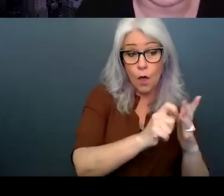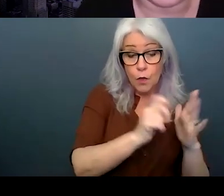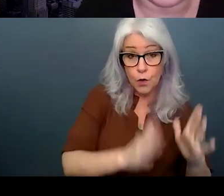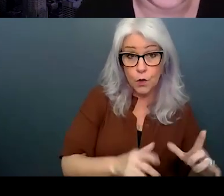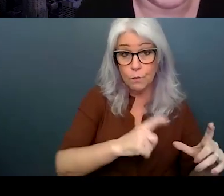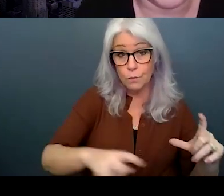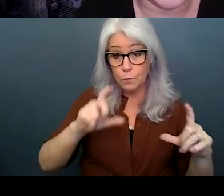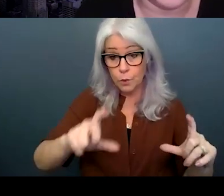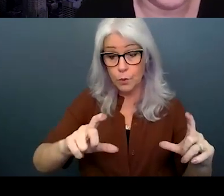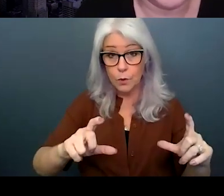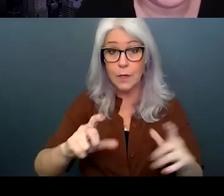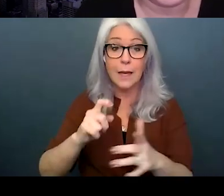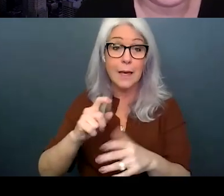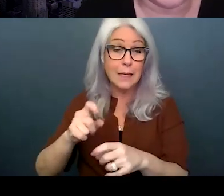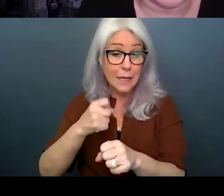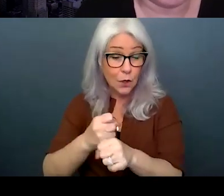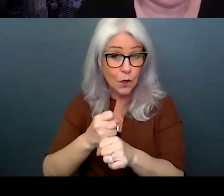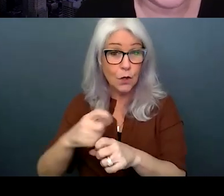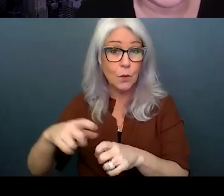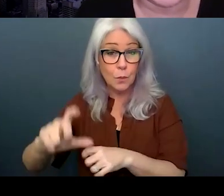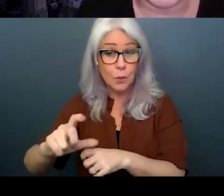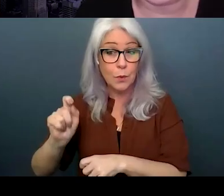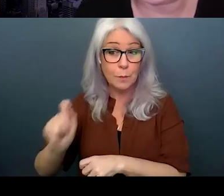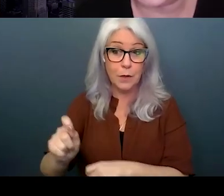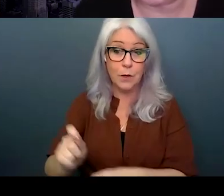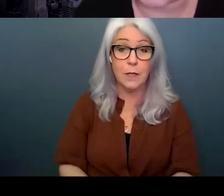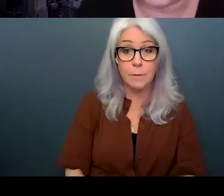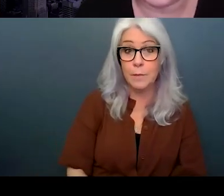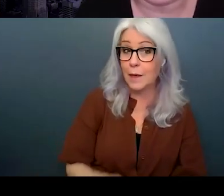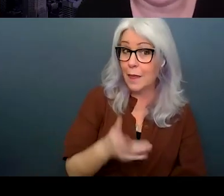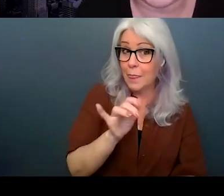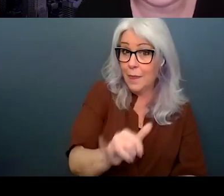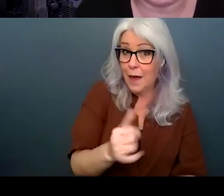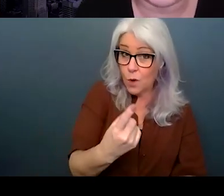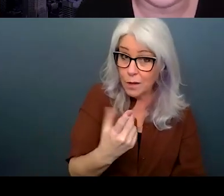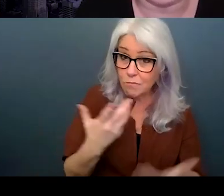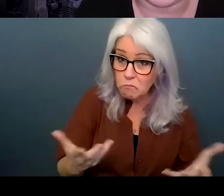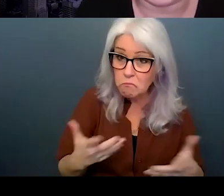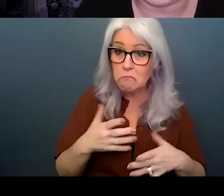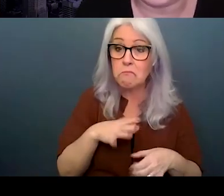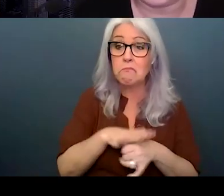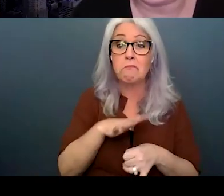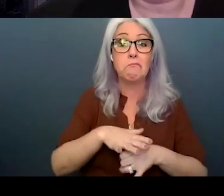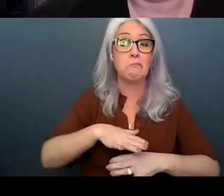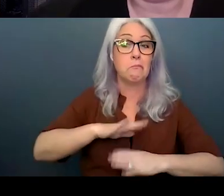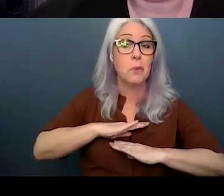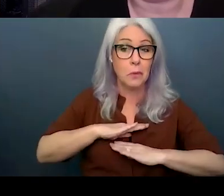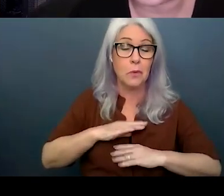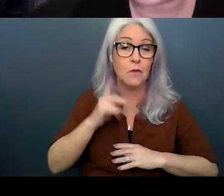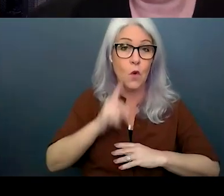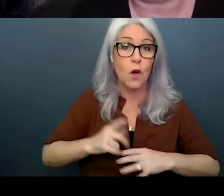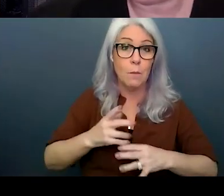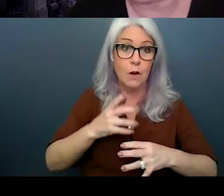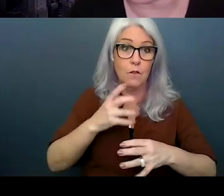close parentheses, and a period. So, is this one sufficient paraphrasing? Remember